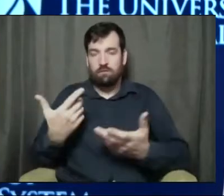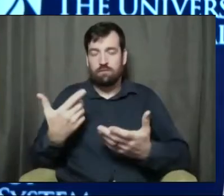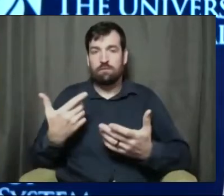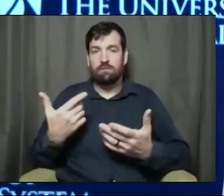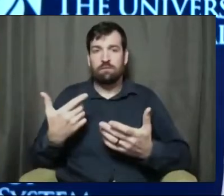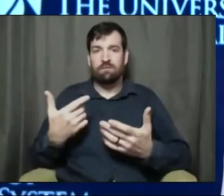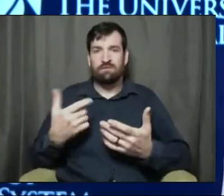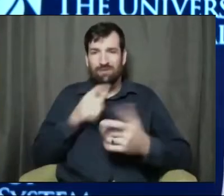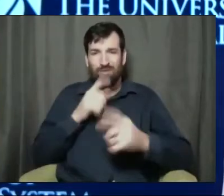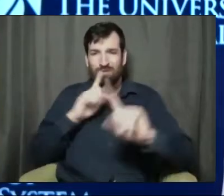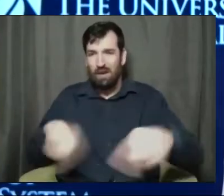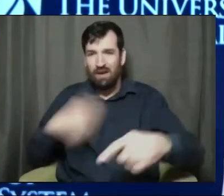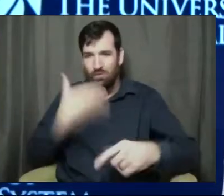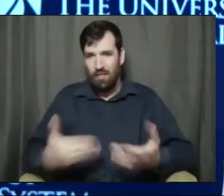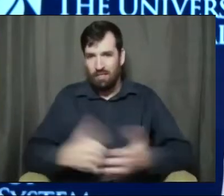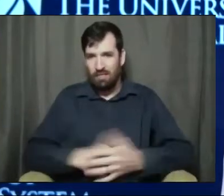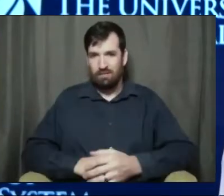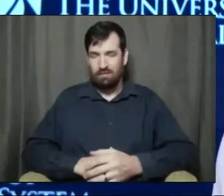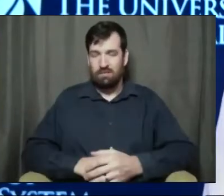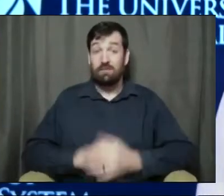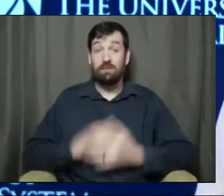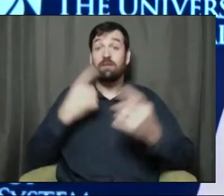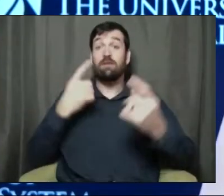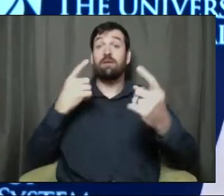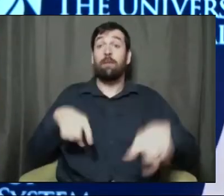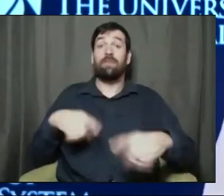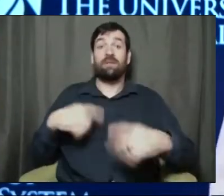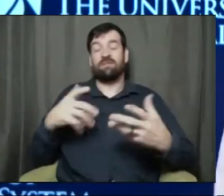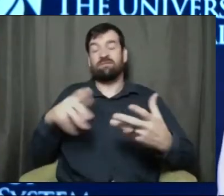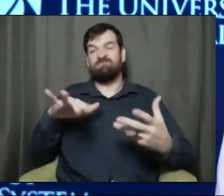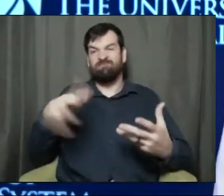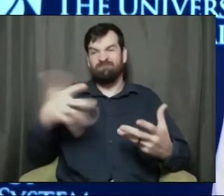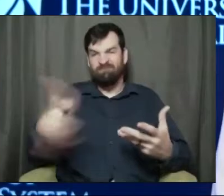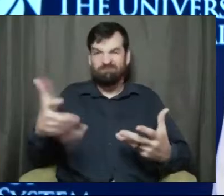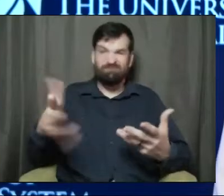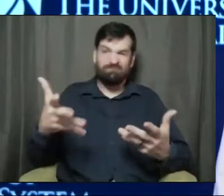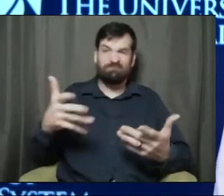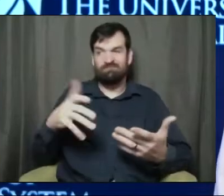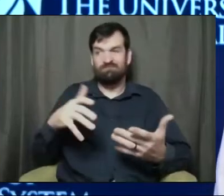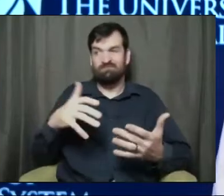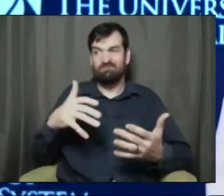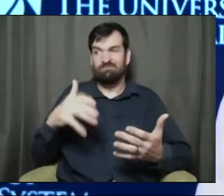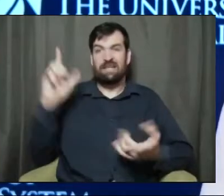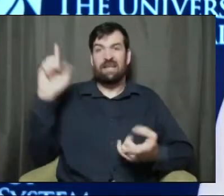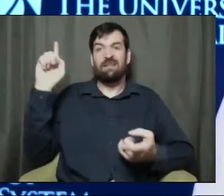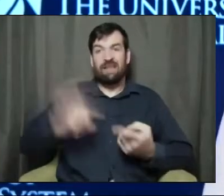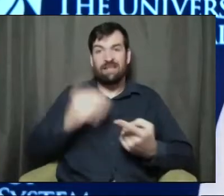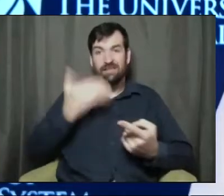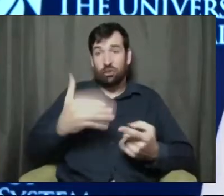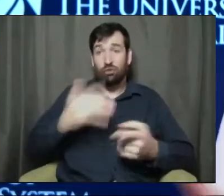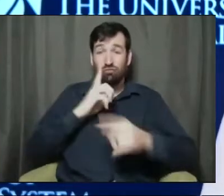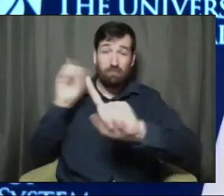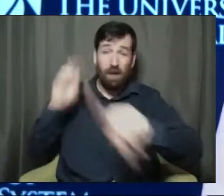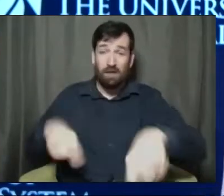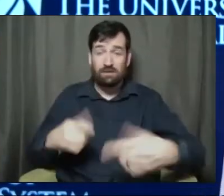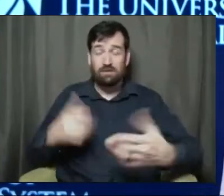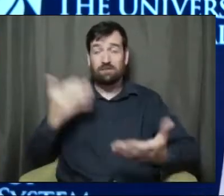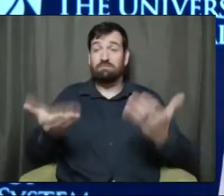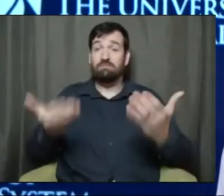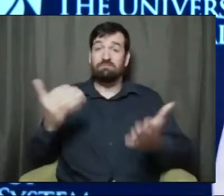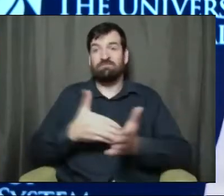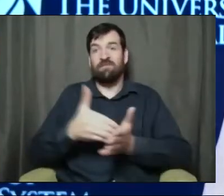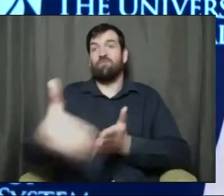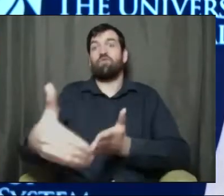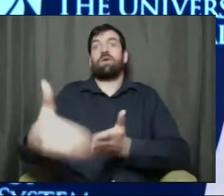wind up having potentially a subpar response. You might have frequent vaccinations after that.